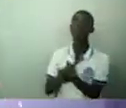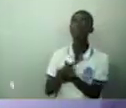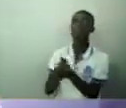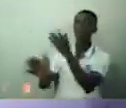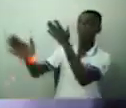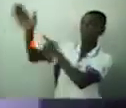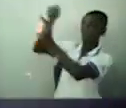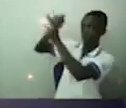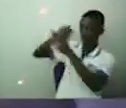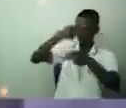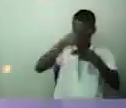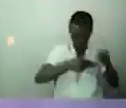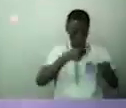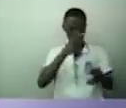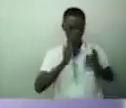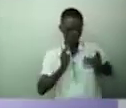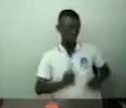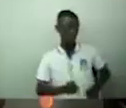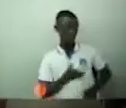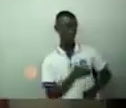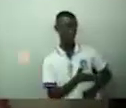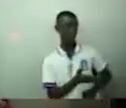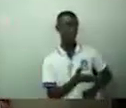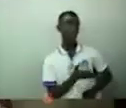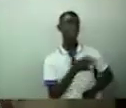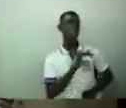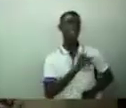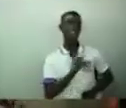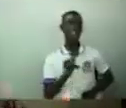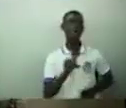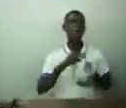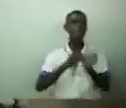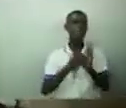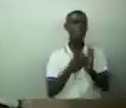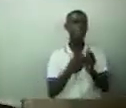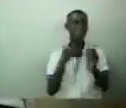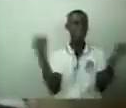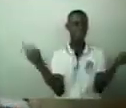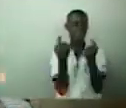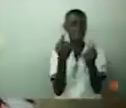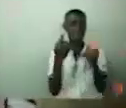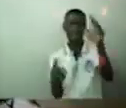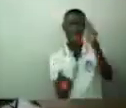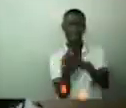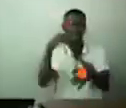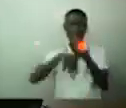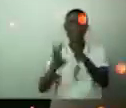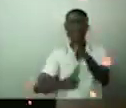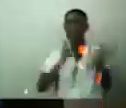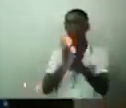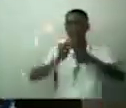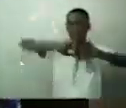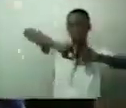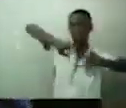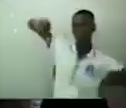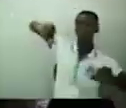God would visit man. And so it looks to me that sin came into the world and broke this